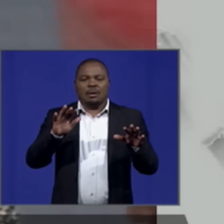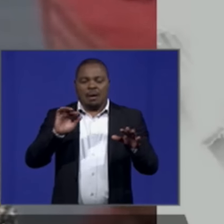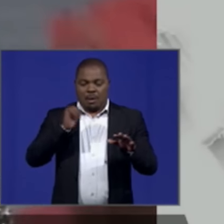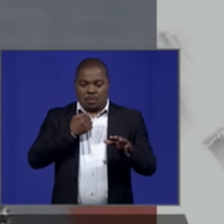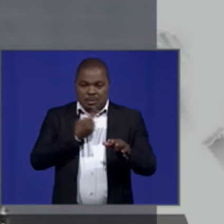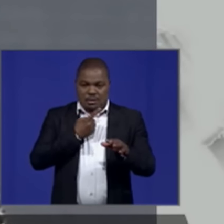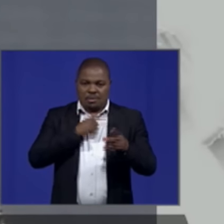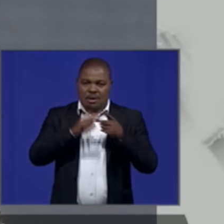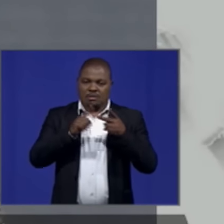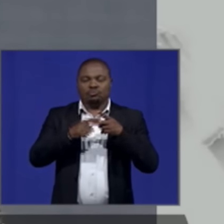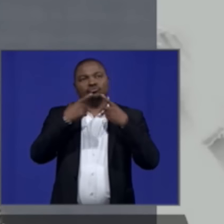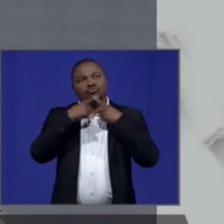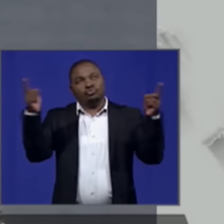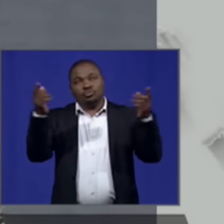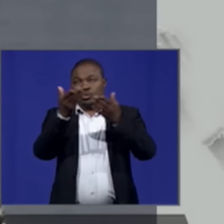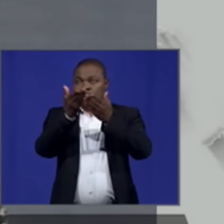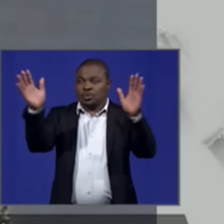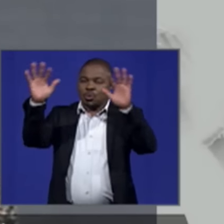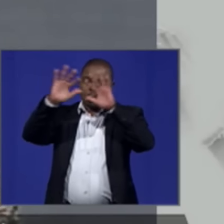and to the world